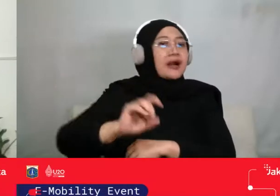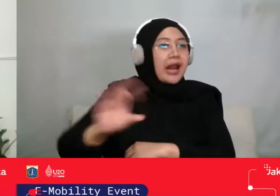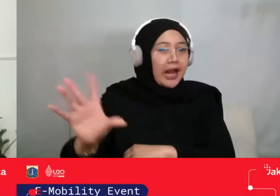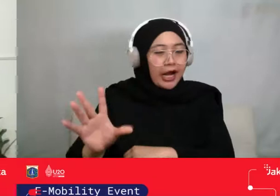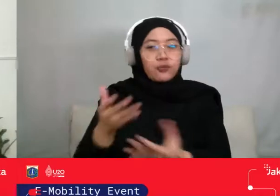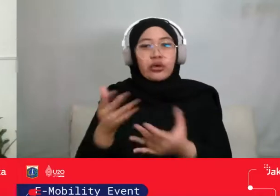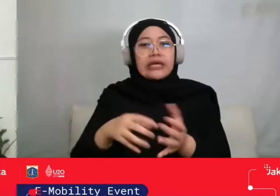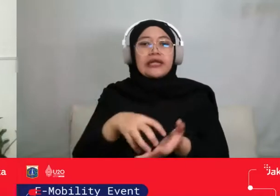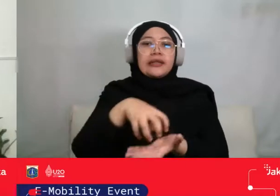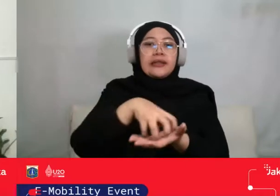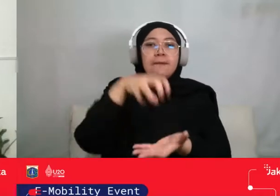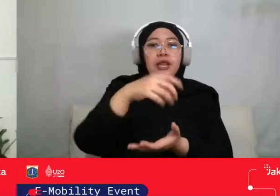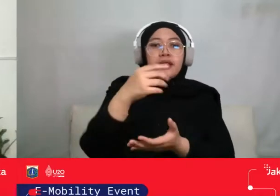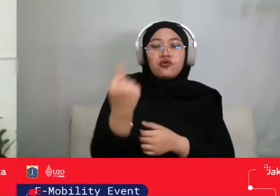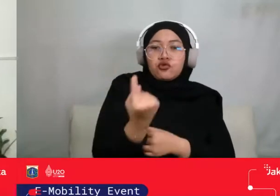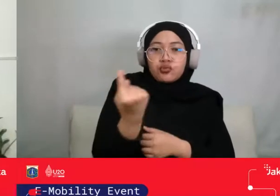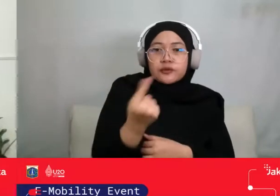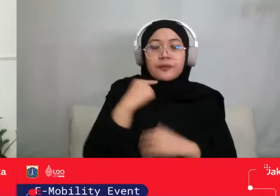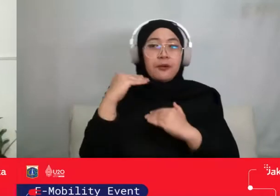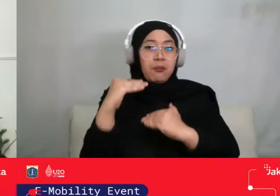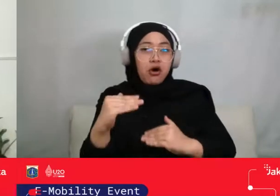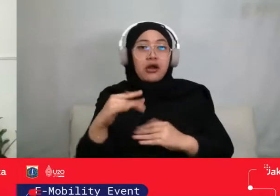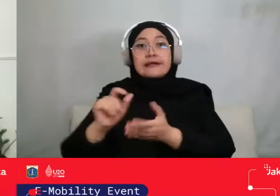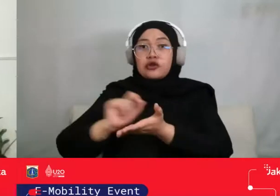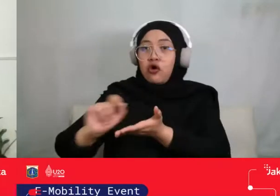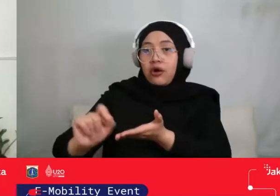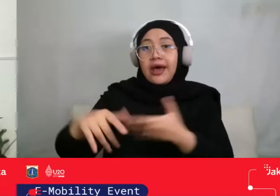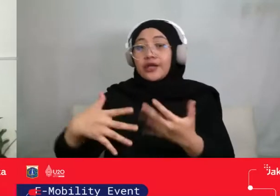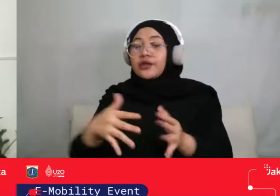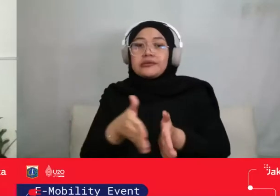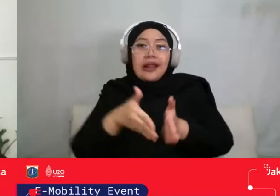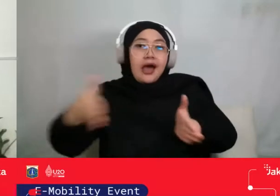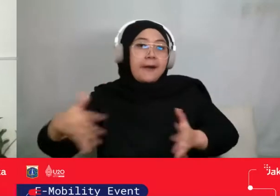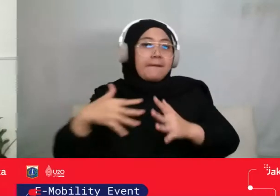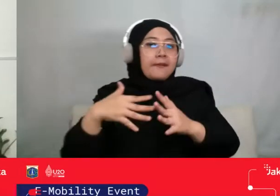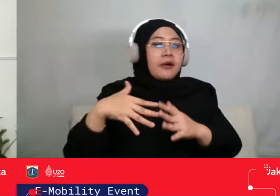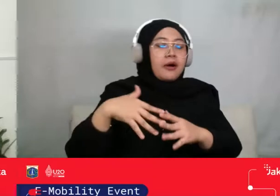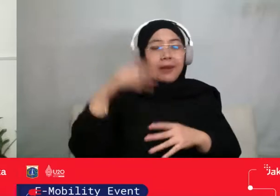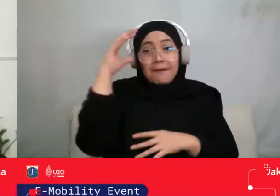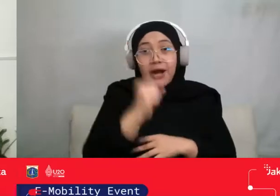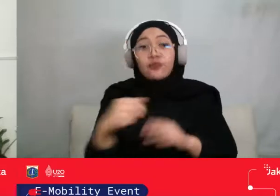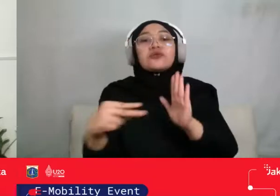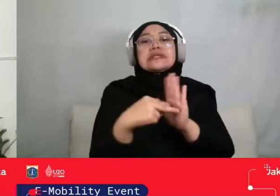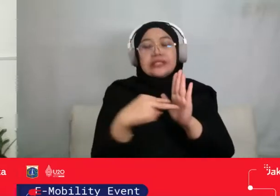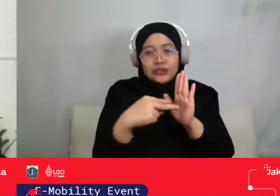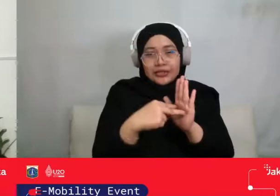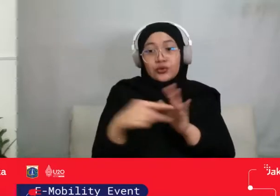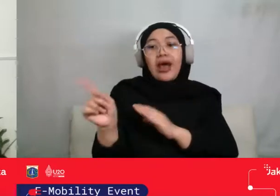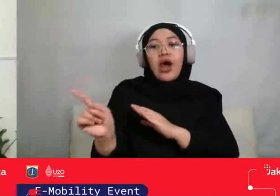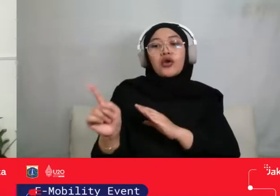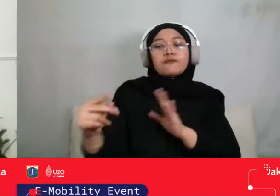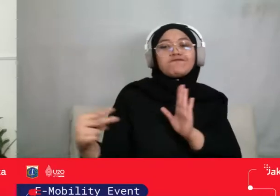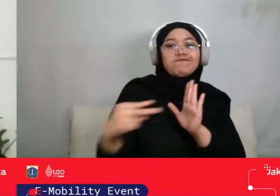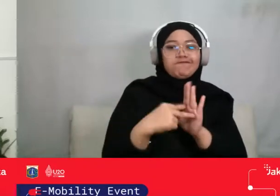shopping malls and parking lots, which could be used at night for charging these buses. And therefore, there needs to be a policy